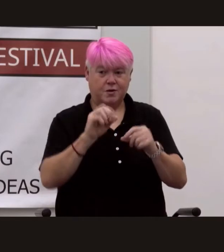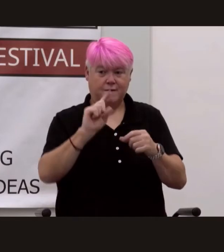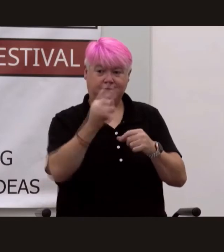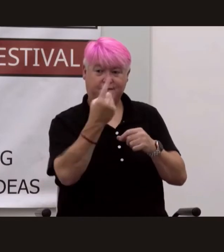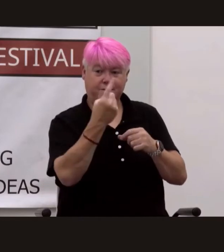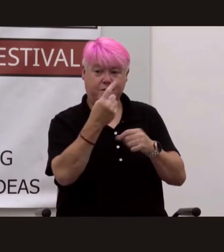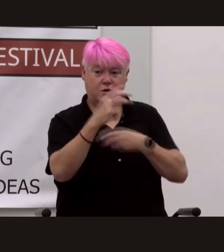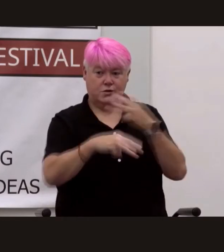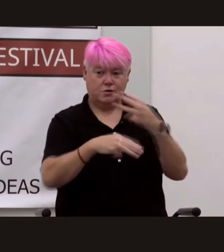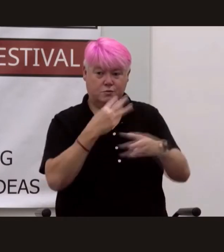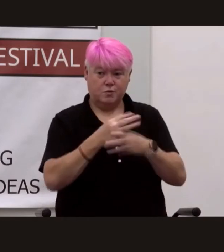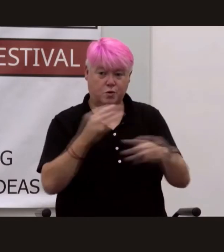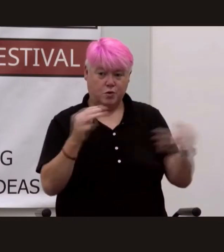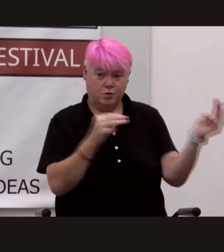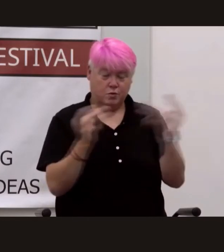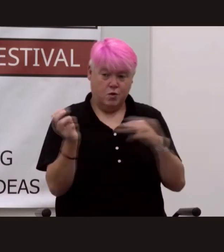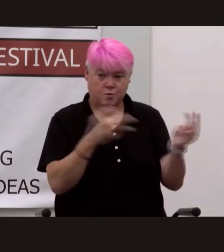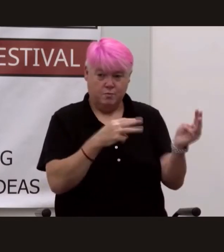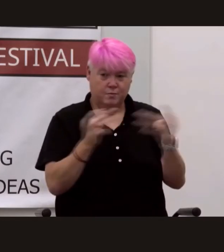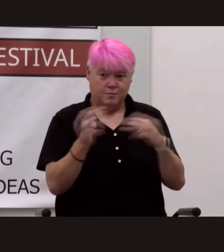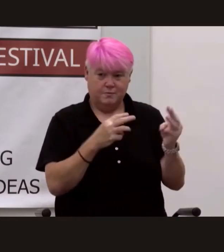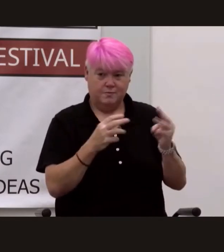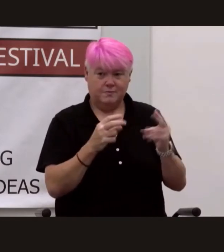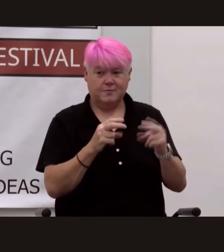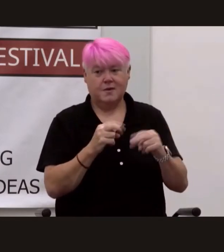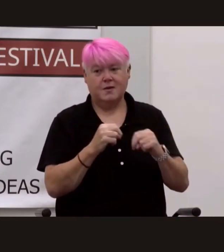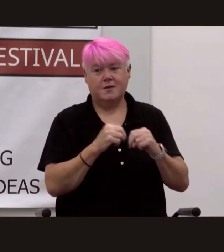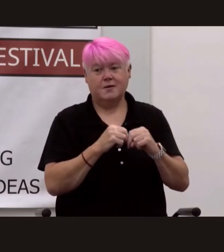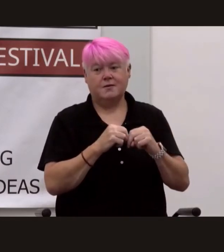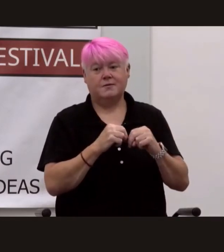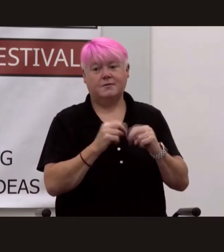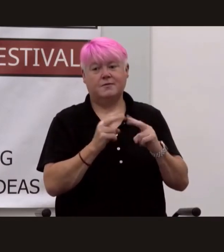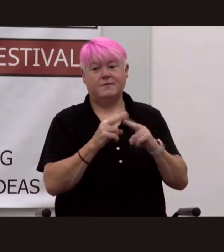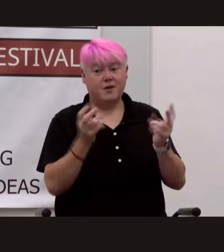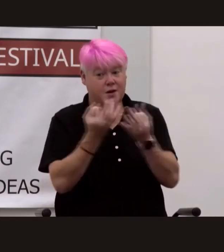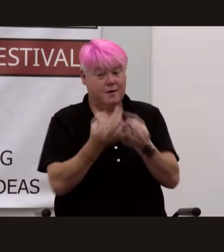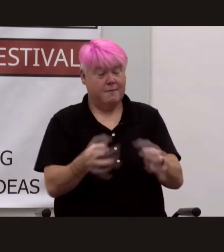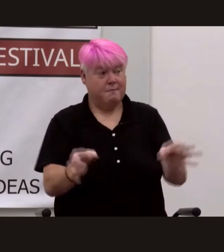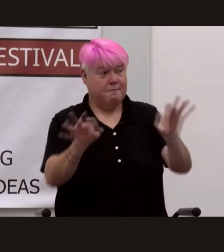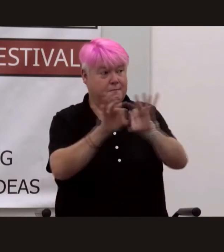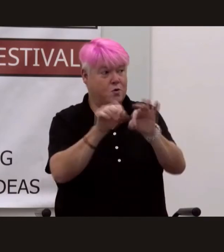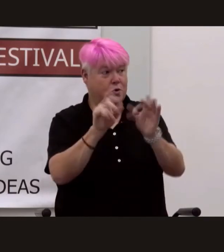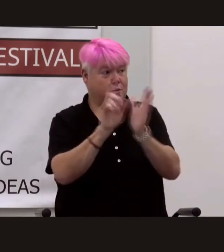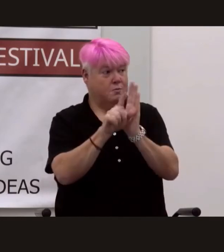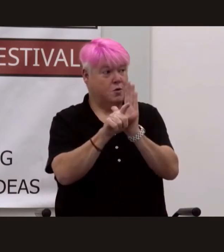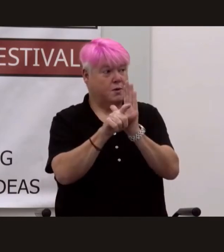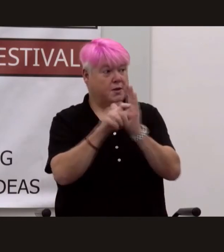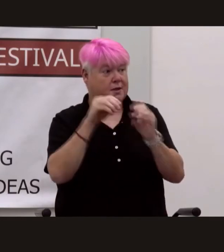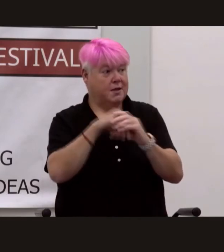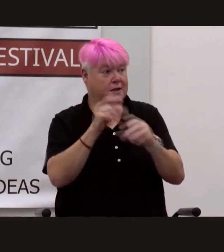a very documented, very important moment in Western history.